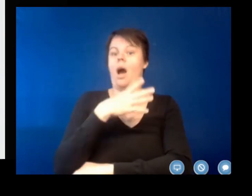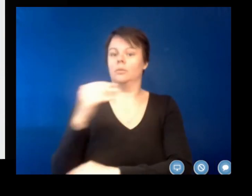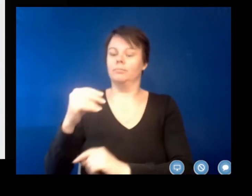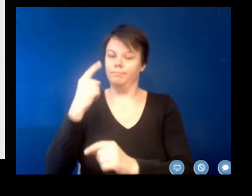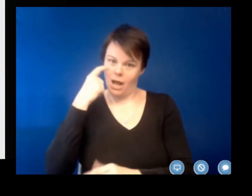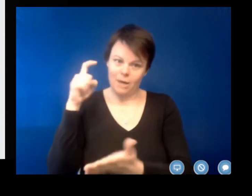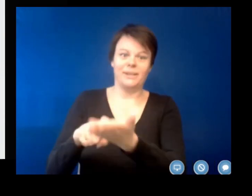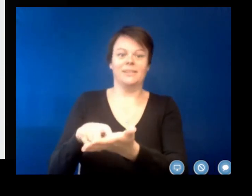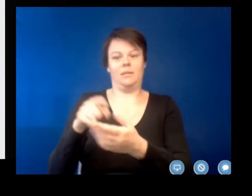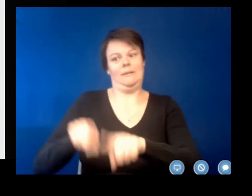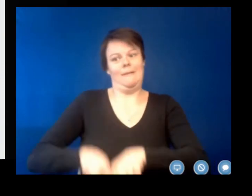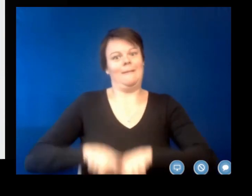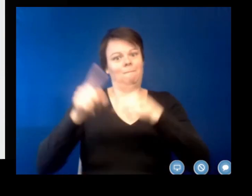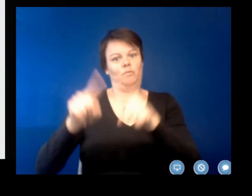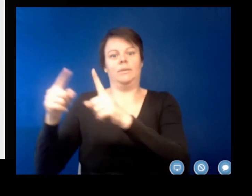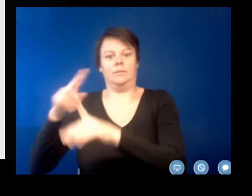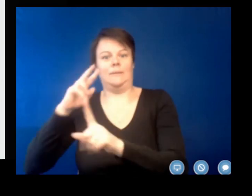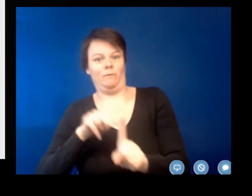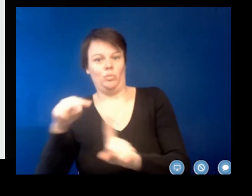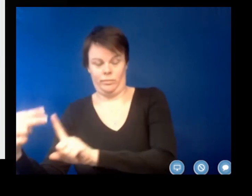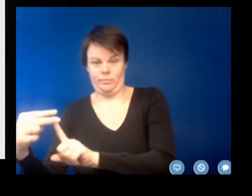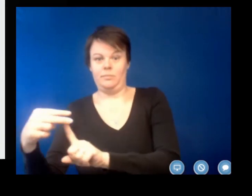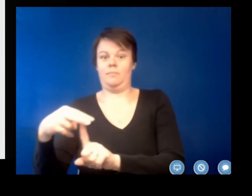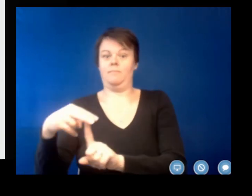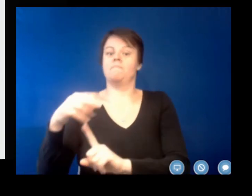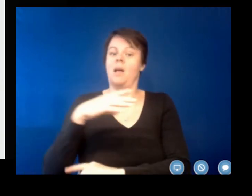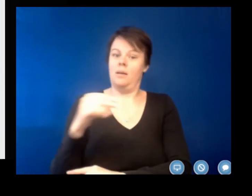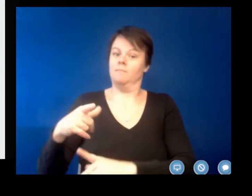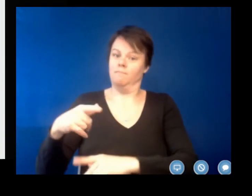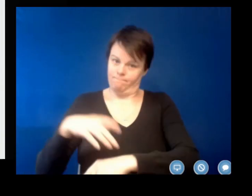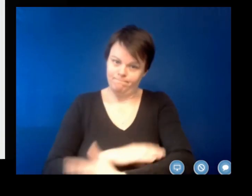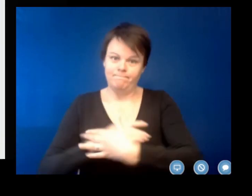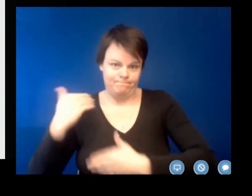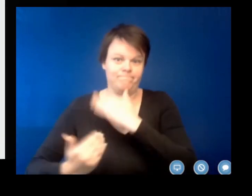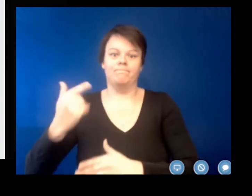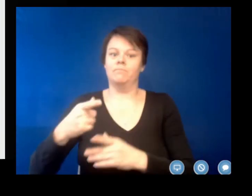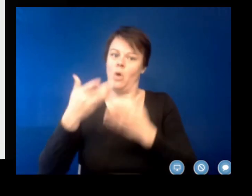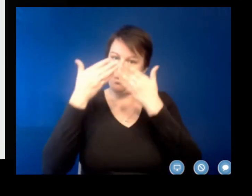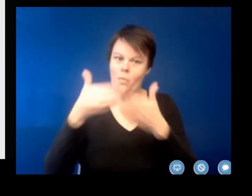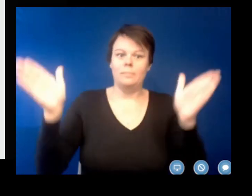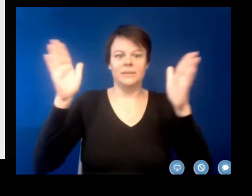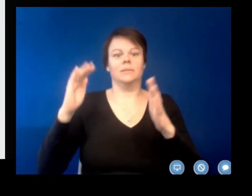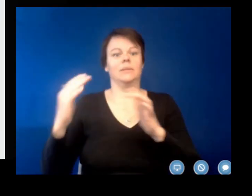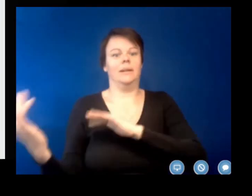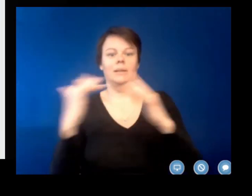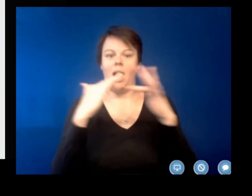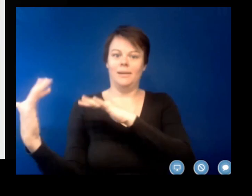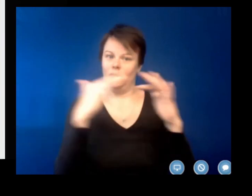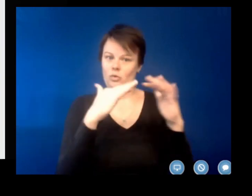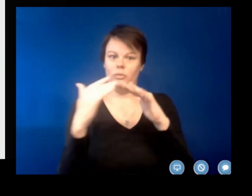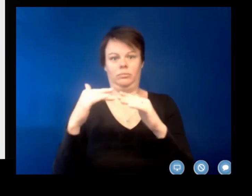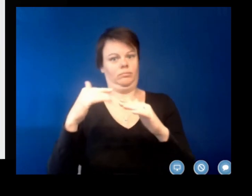combines it with findings from intercultural learning, especially in the United States. And under the